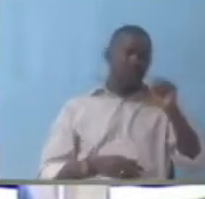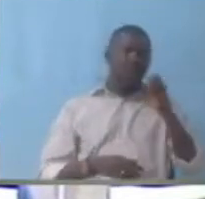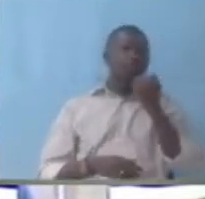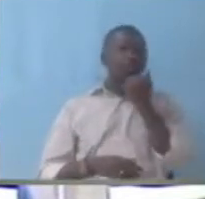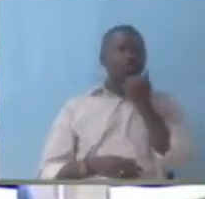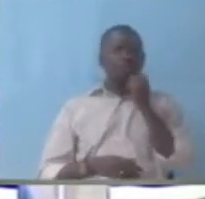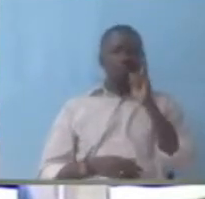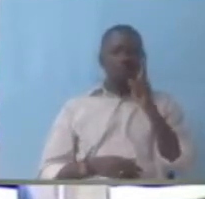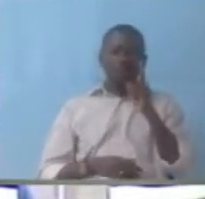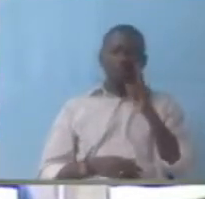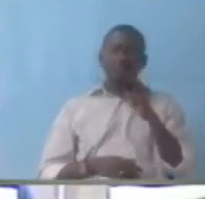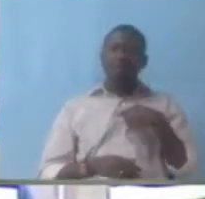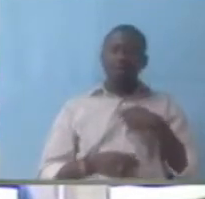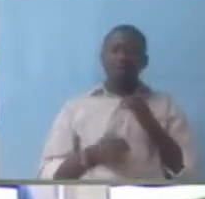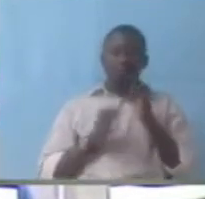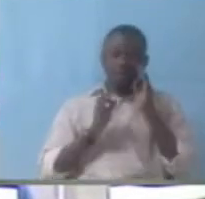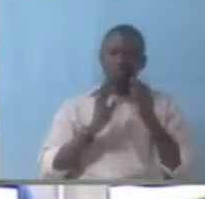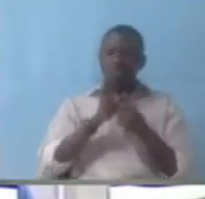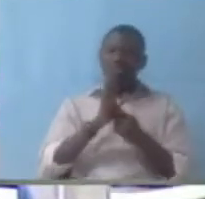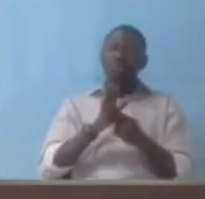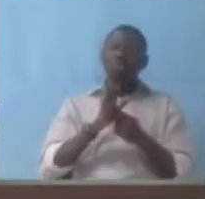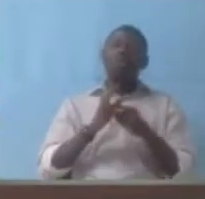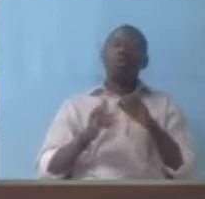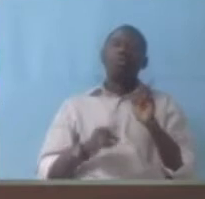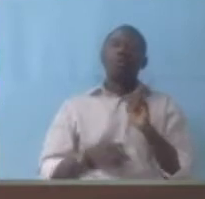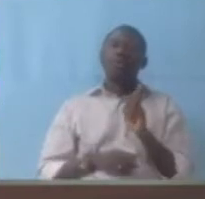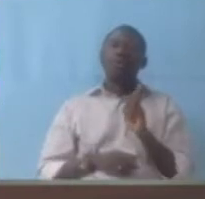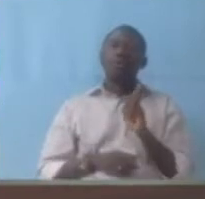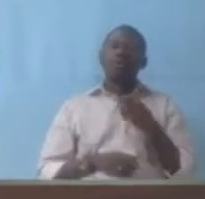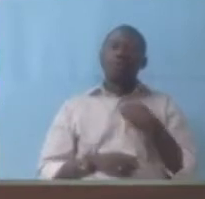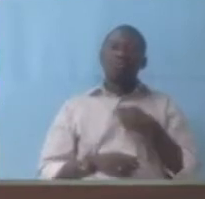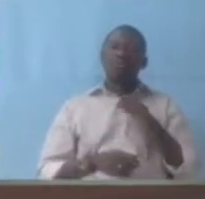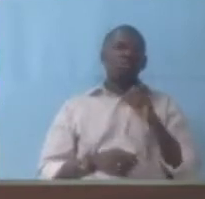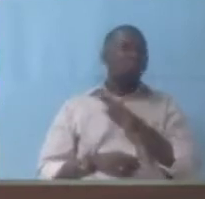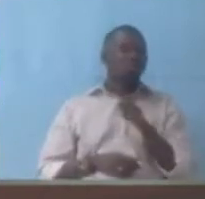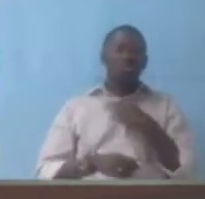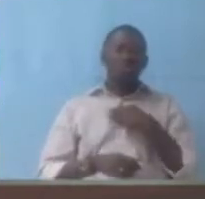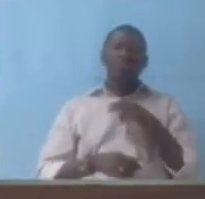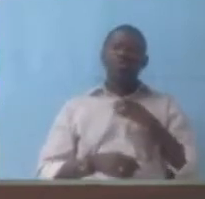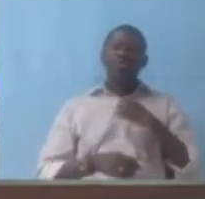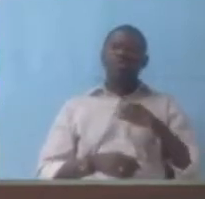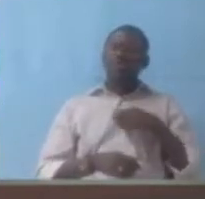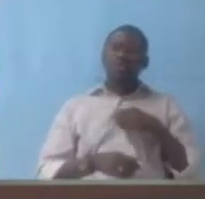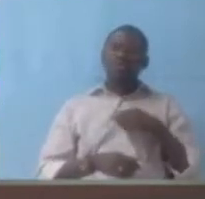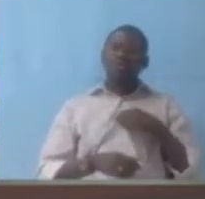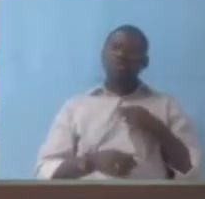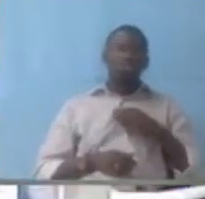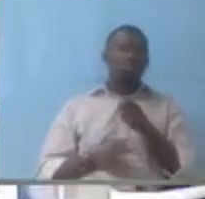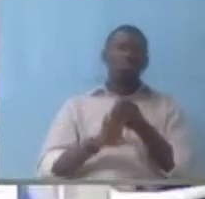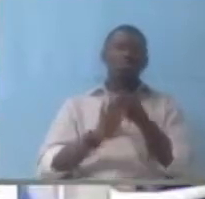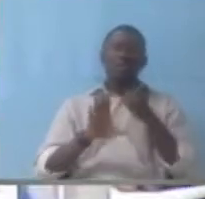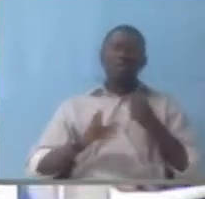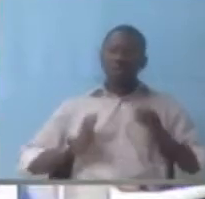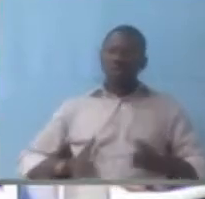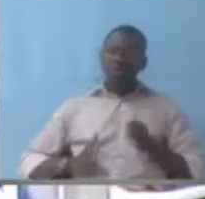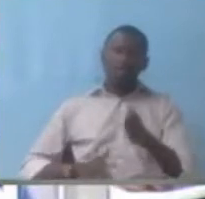ba jelo ko ñin dikri sarto mi alon ko ya londi ala dalilo min to wala ñin de pri kana hadama do wala ñanto ka tankandi. I don't